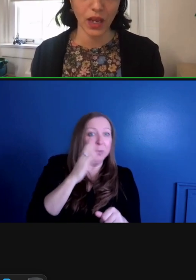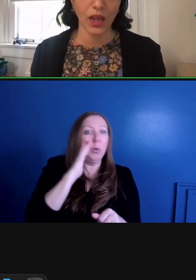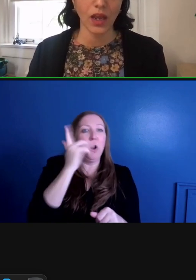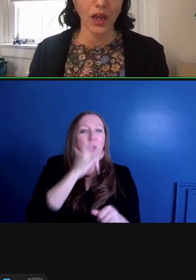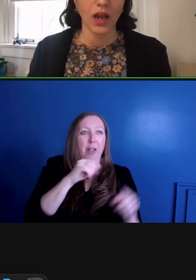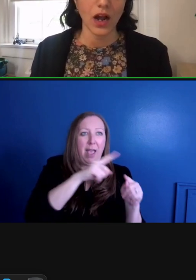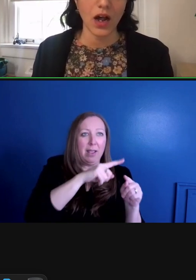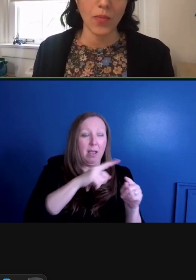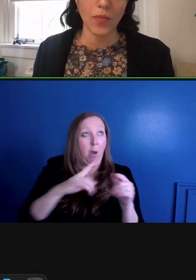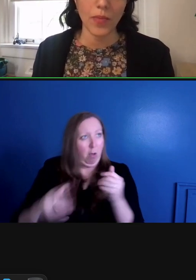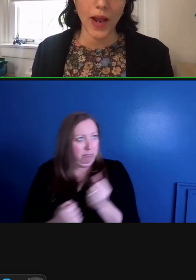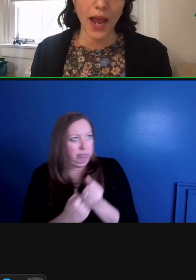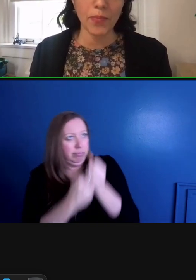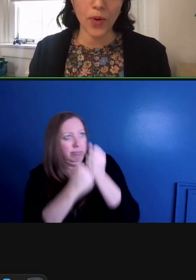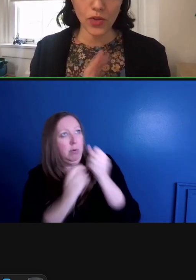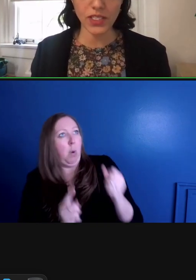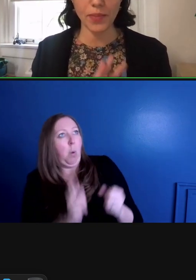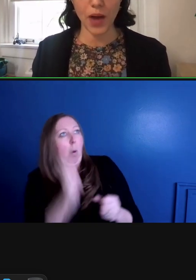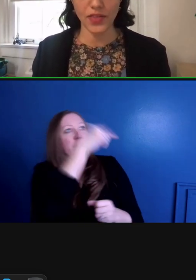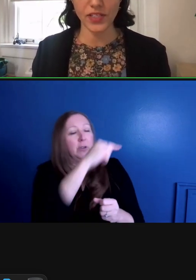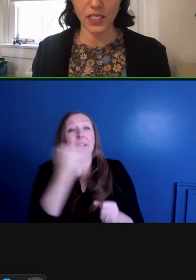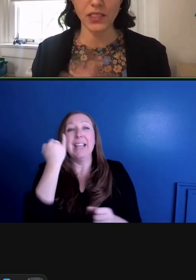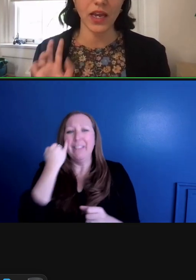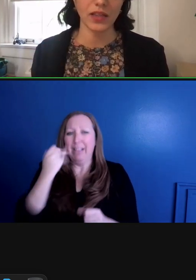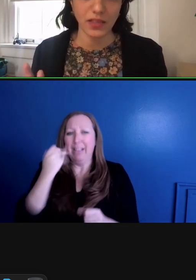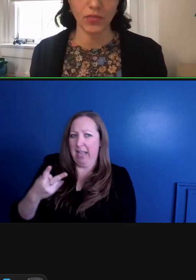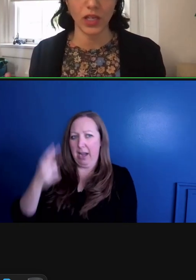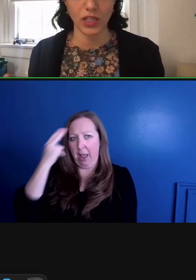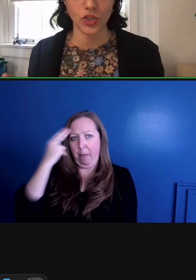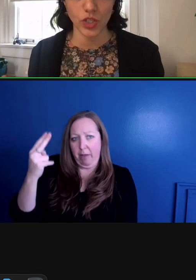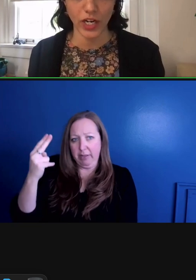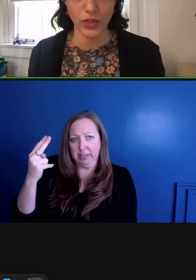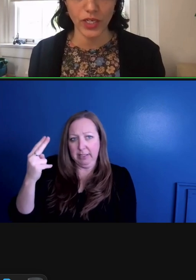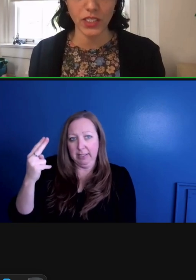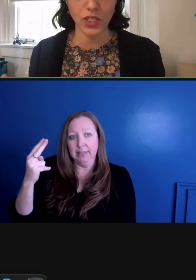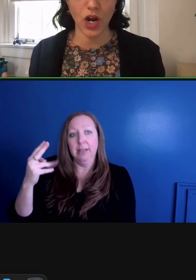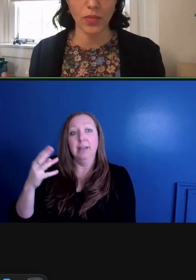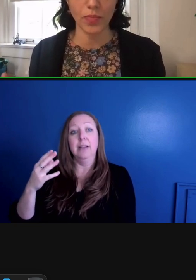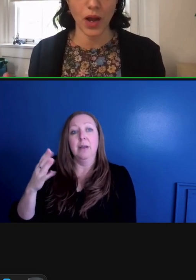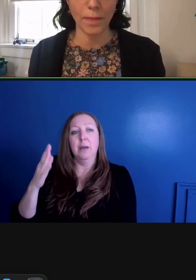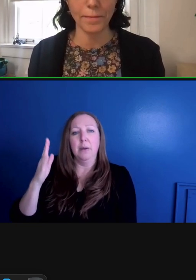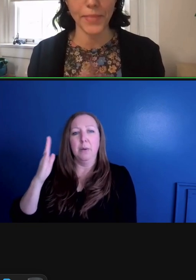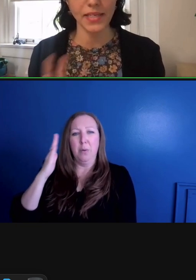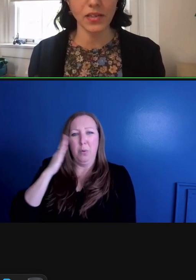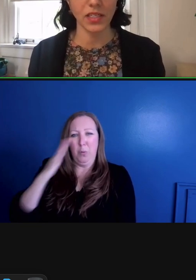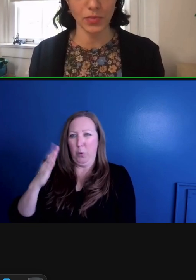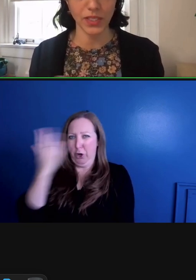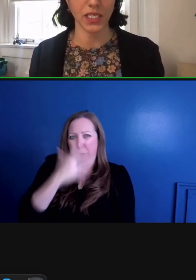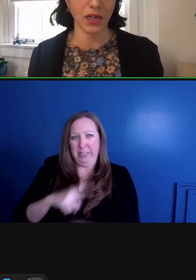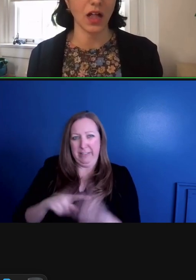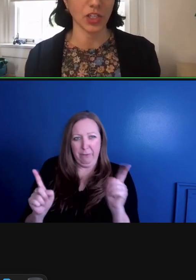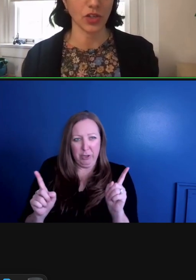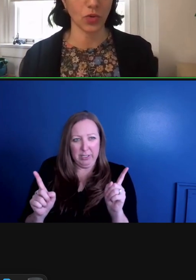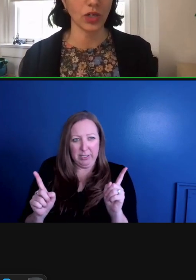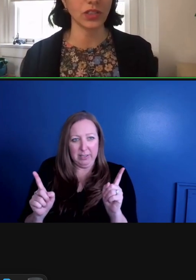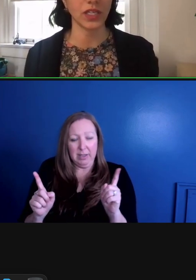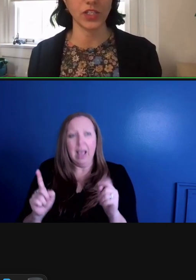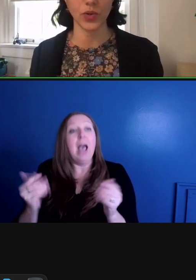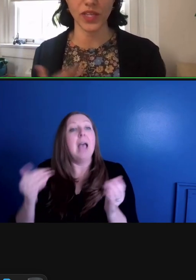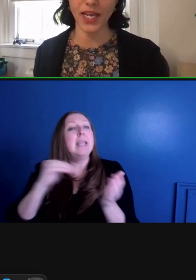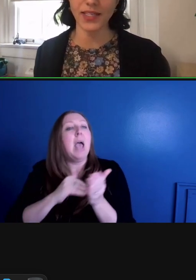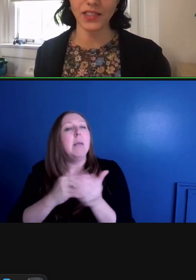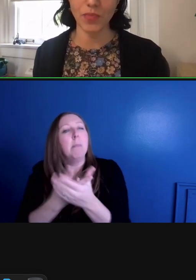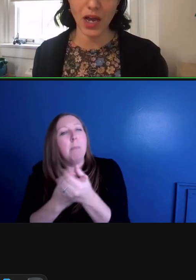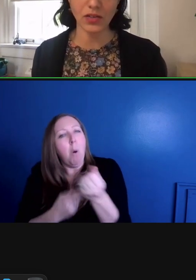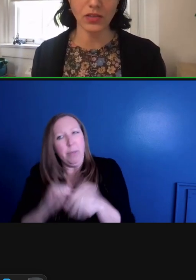that. And both these hypotheses and the simulated trajectories are based on explicit knowledge of the world.